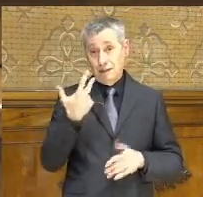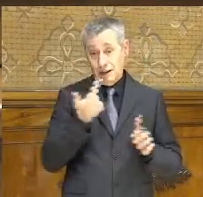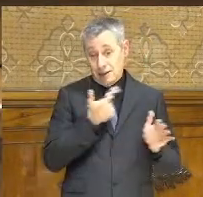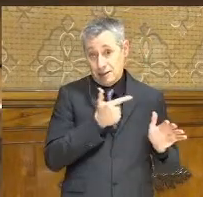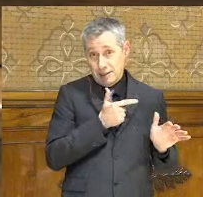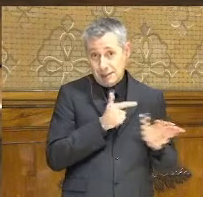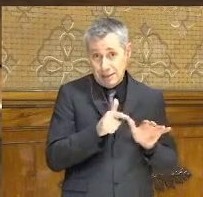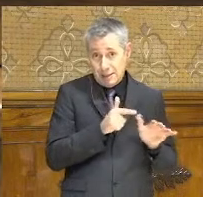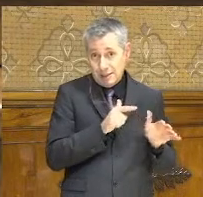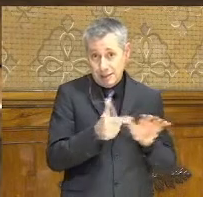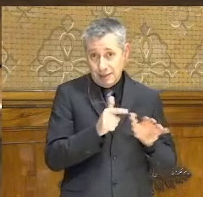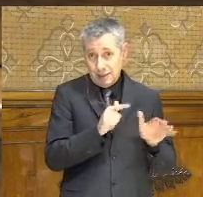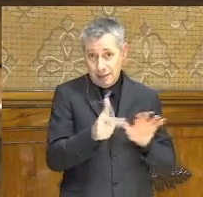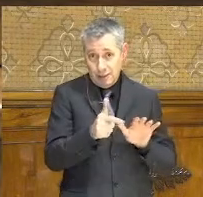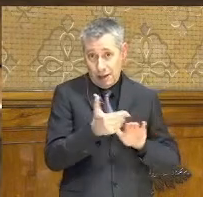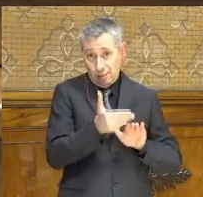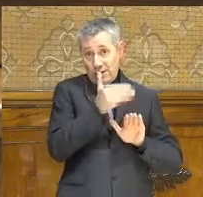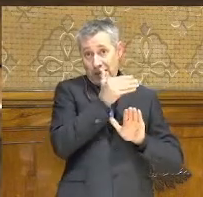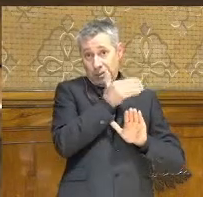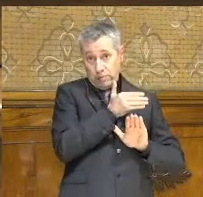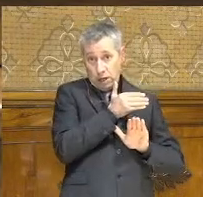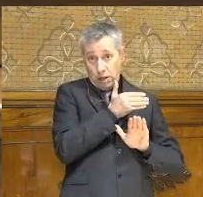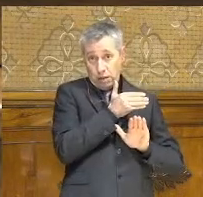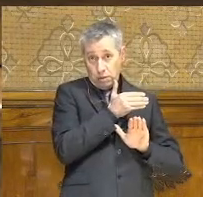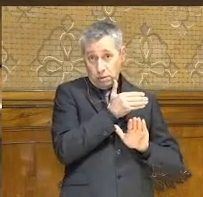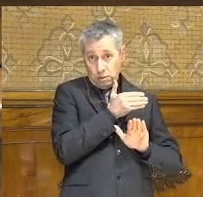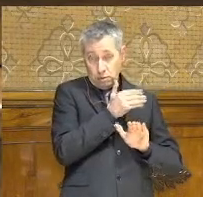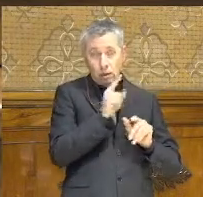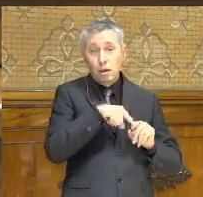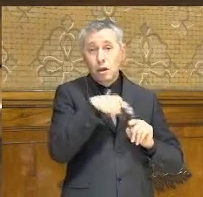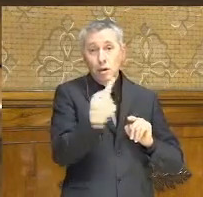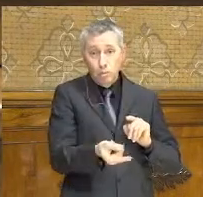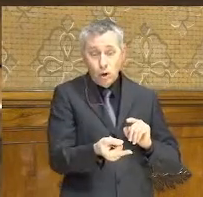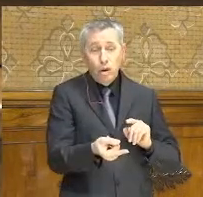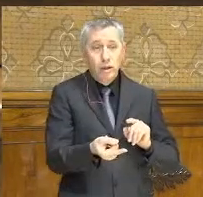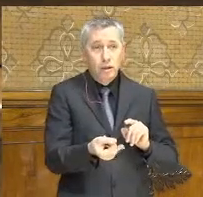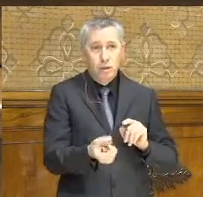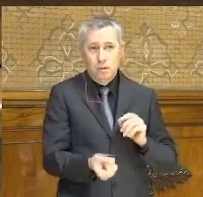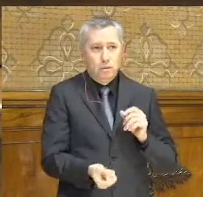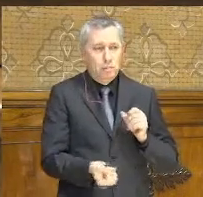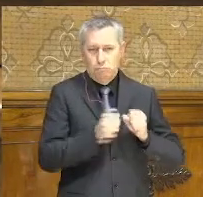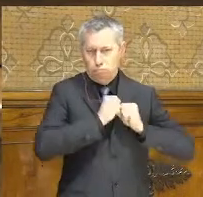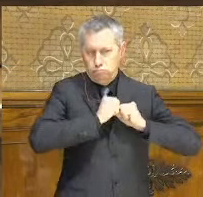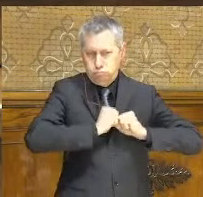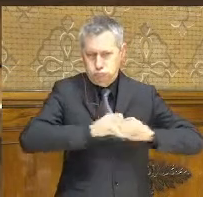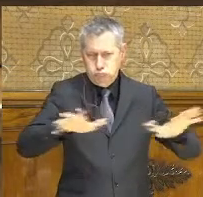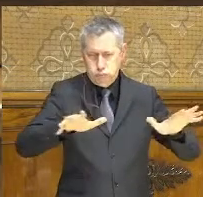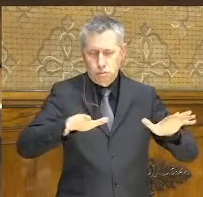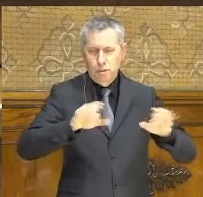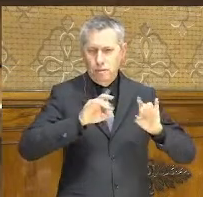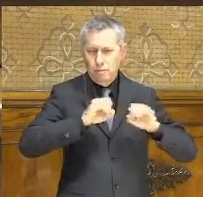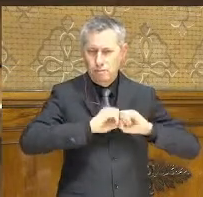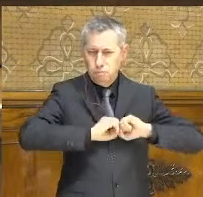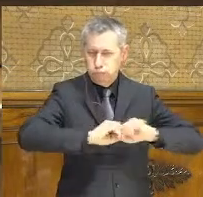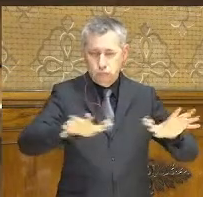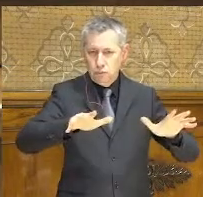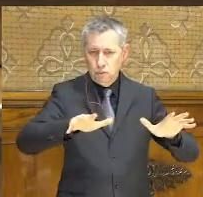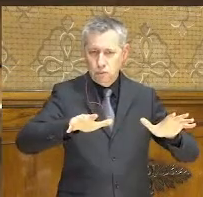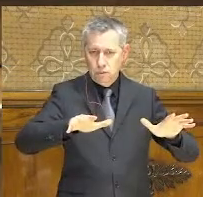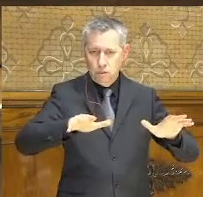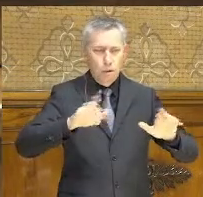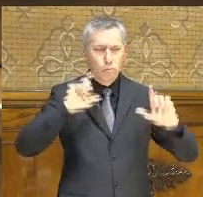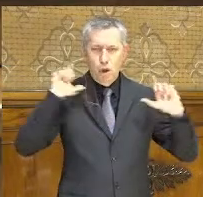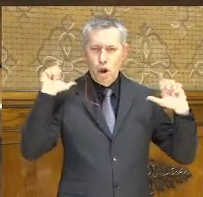pandemic, and yet there was that dead period, and then all of a sudden people were told, lockdown within the